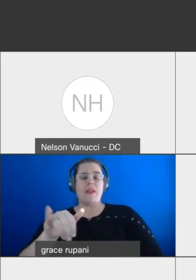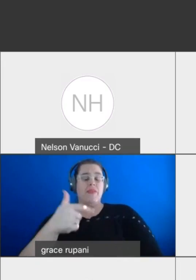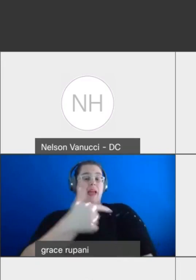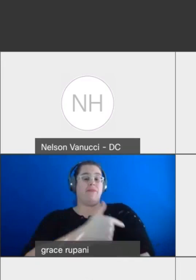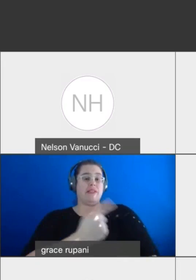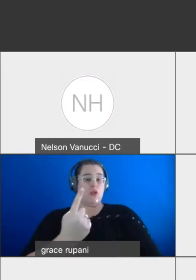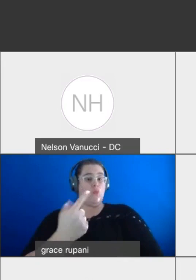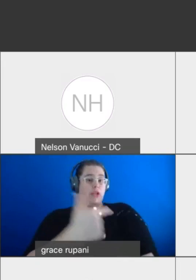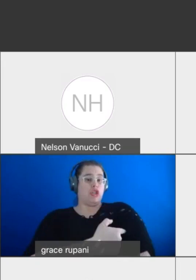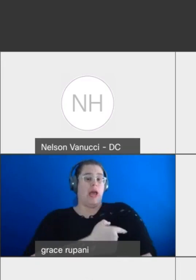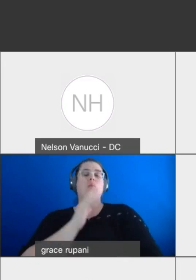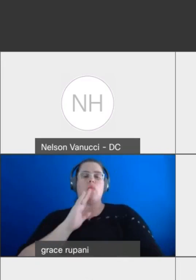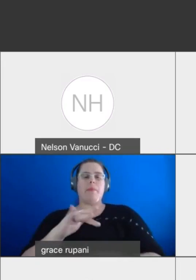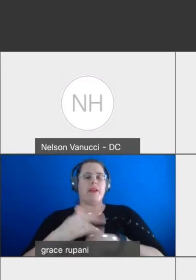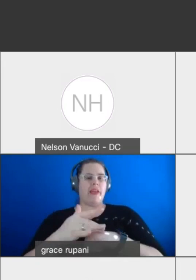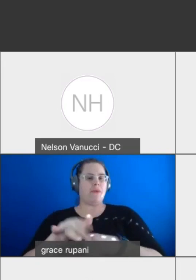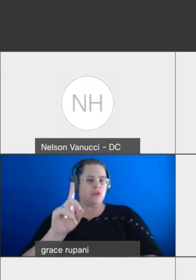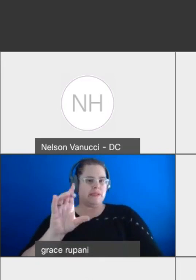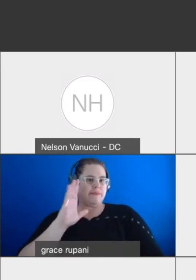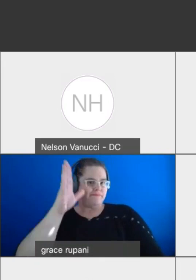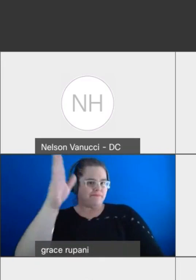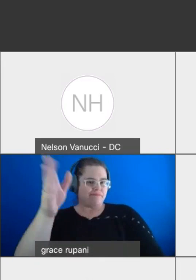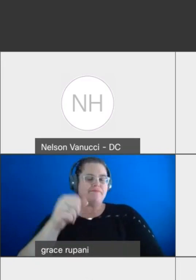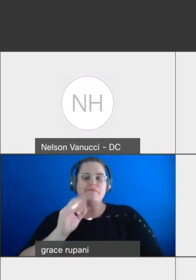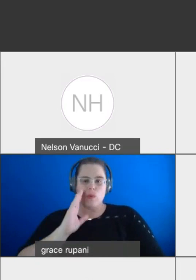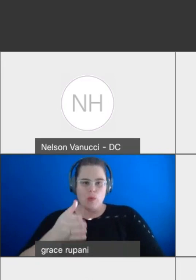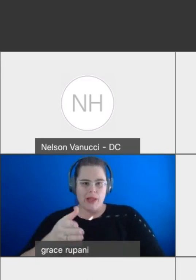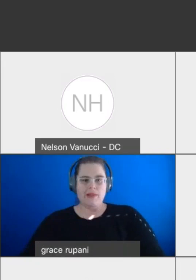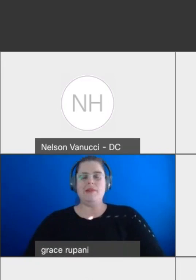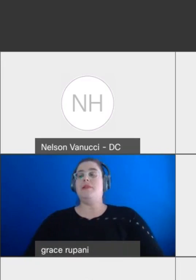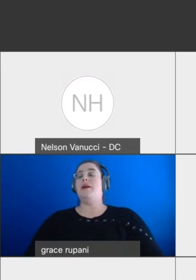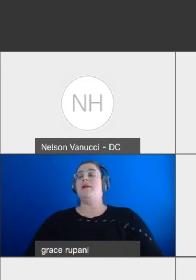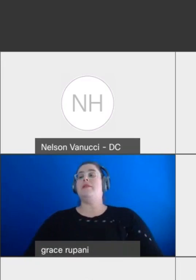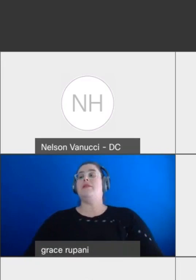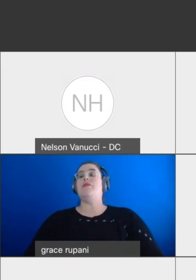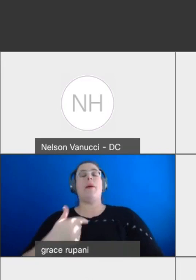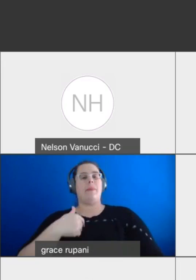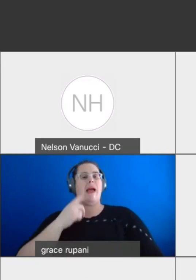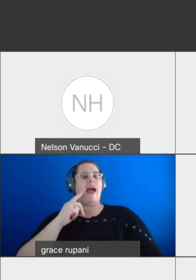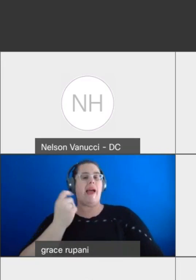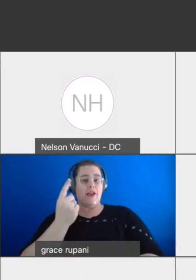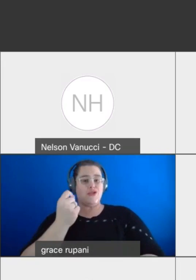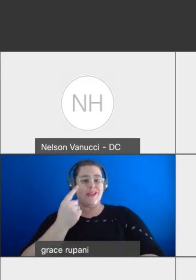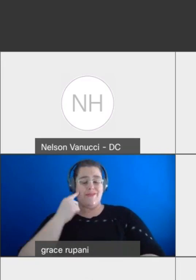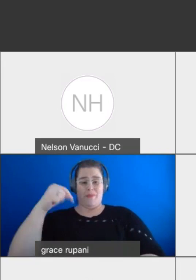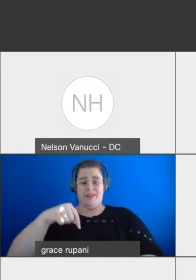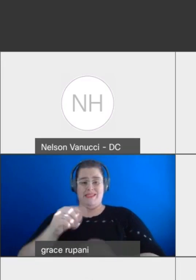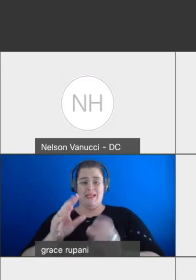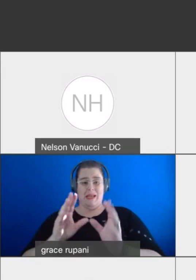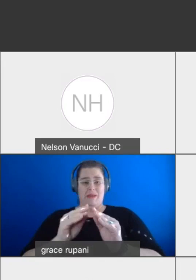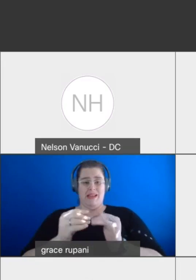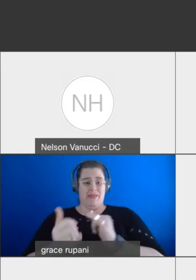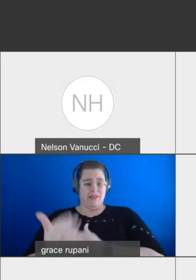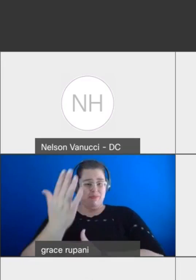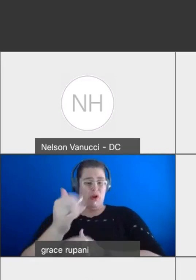DC. What I understand from a meeting this morning where Dr. Shah spoke is when you schedule your appointment,